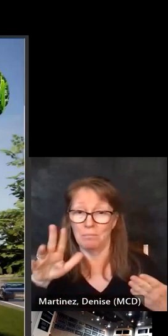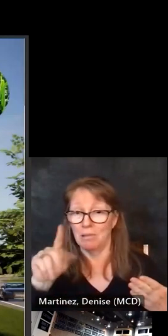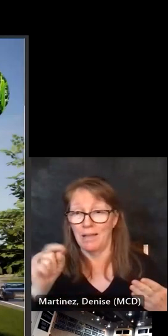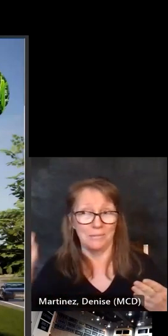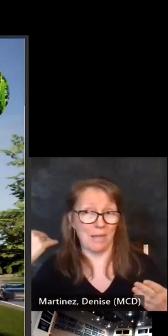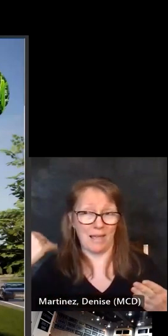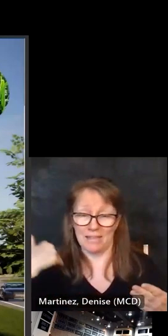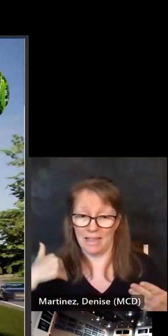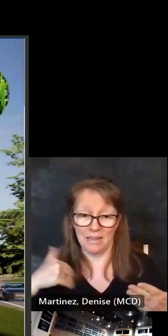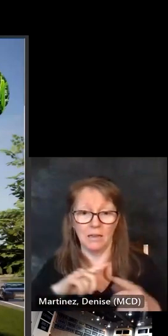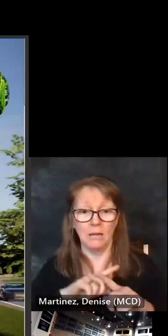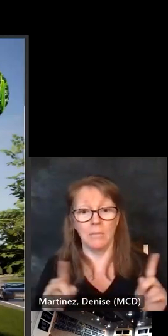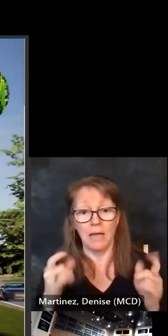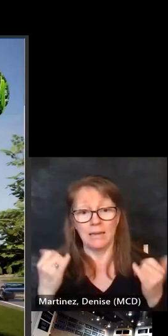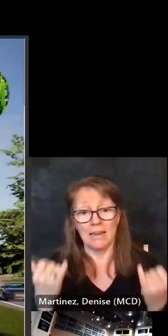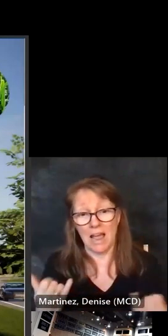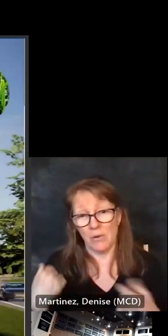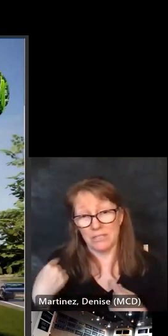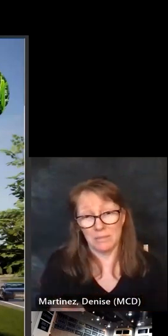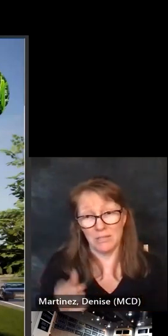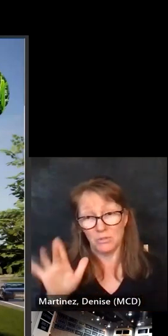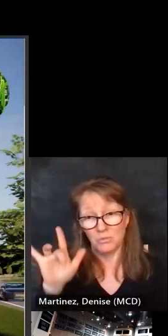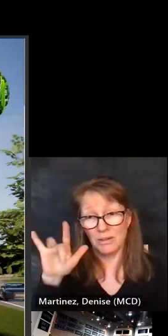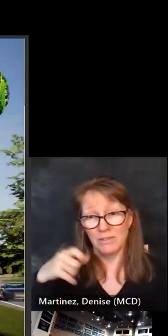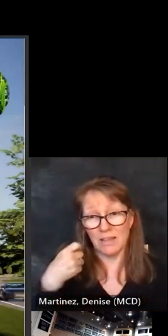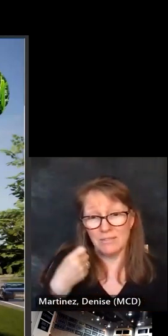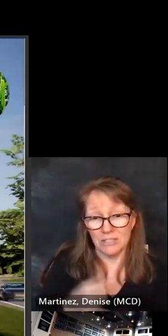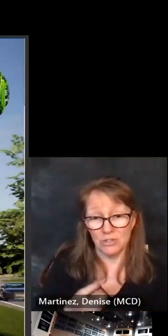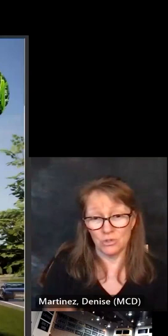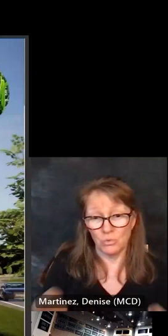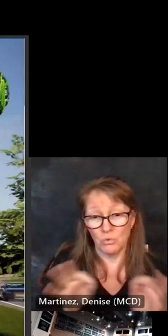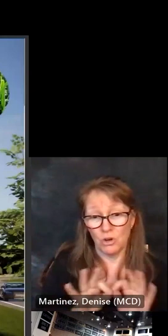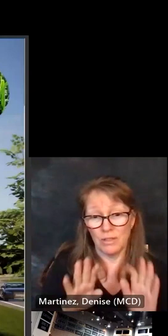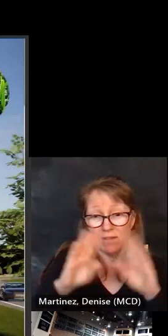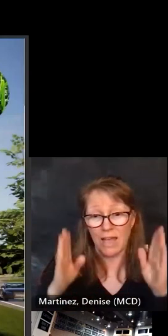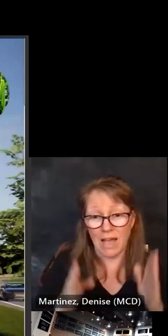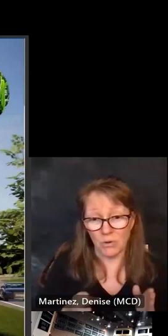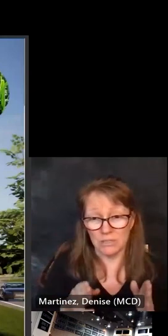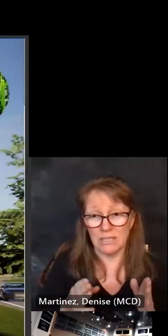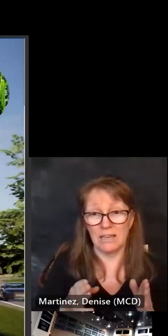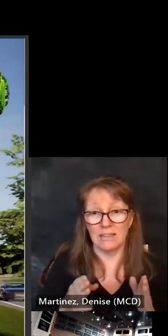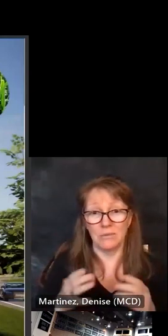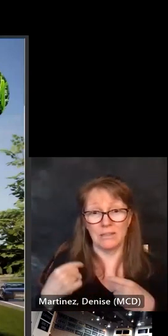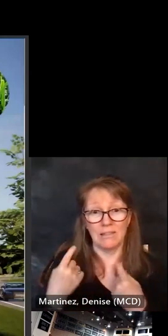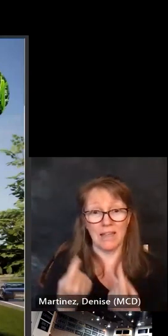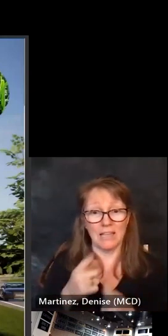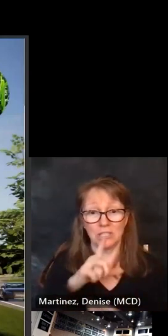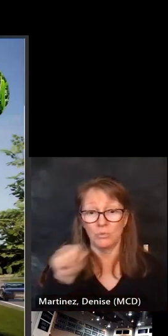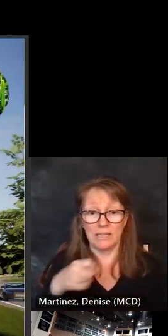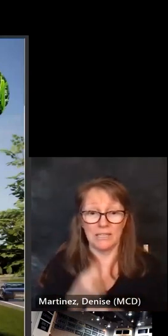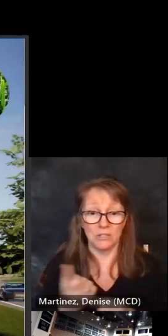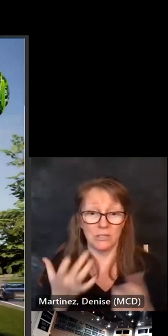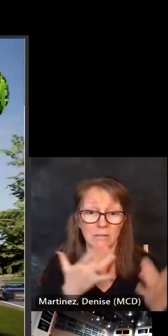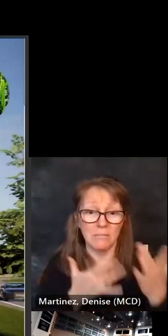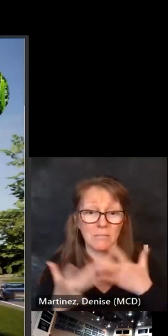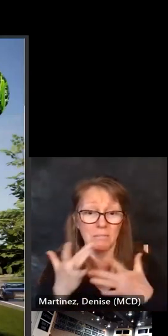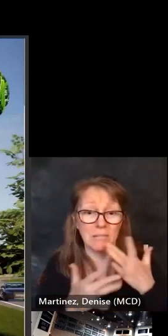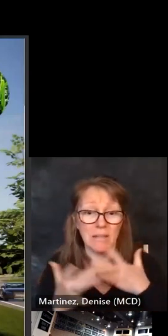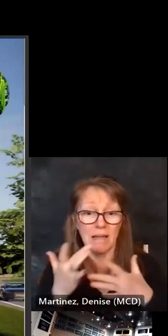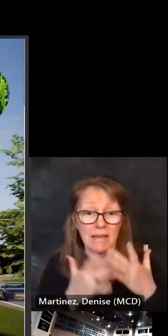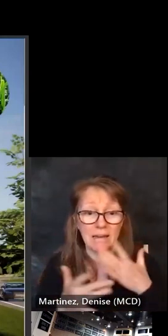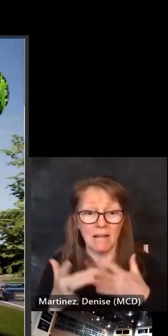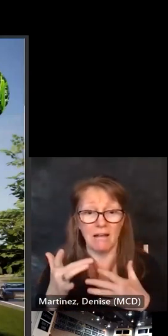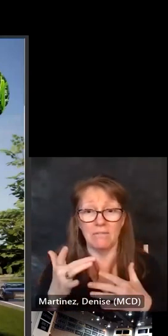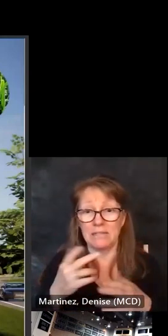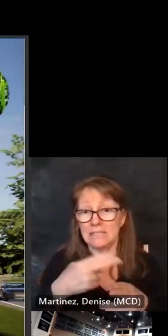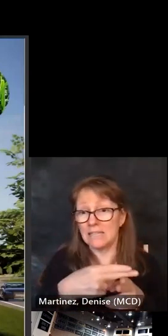then. We've now spent 25 years working hard to make this happen. For the last 20 years, we've lived with the blight of the fleet's temporary